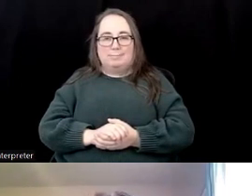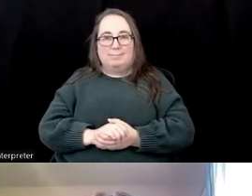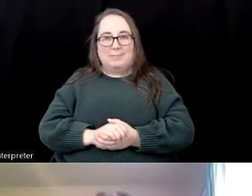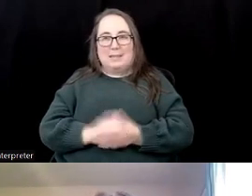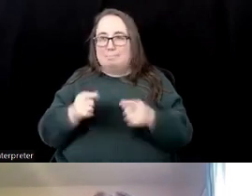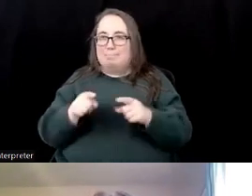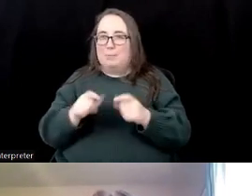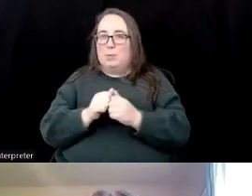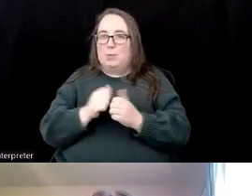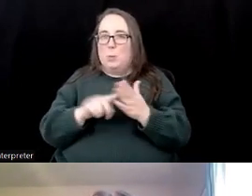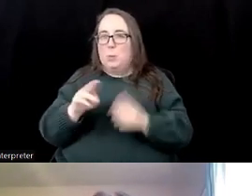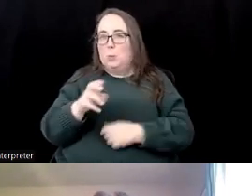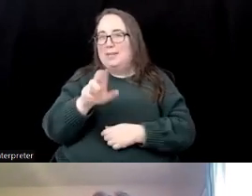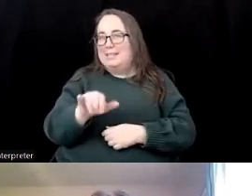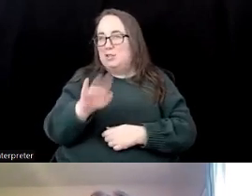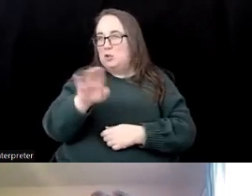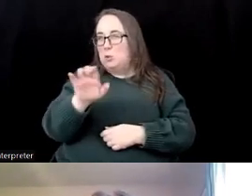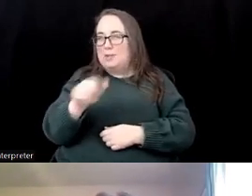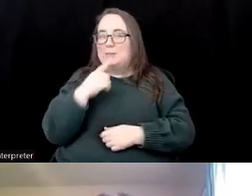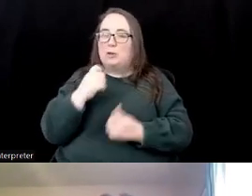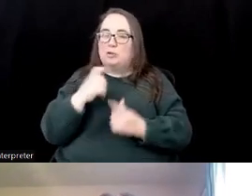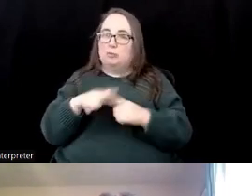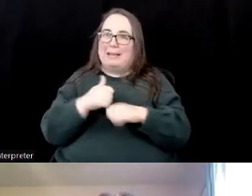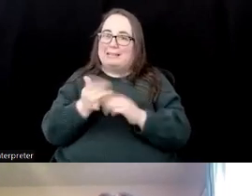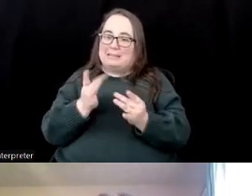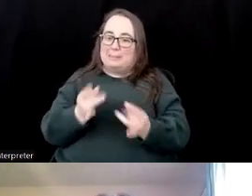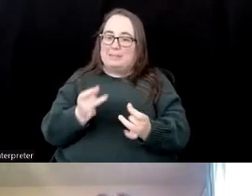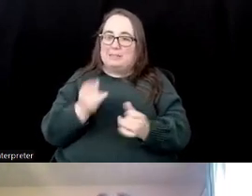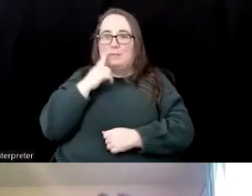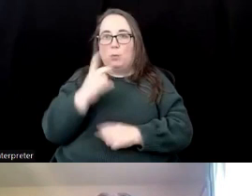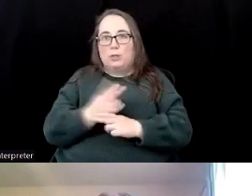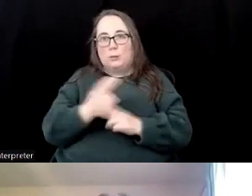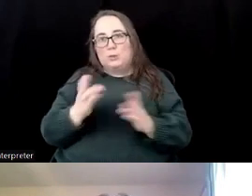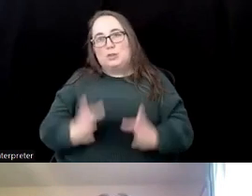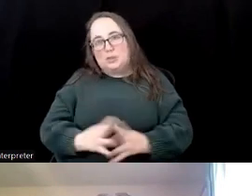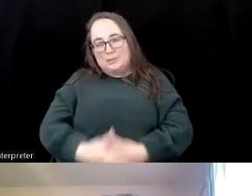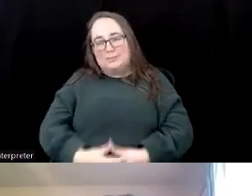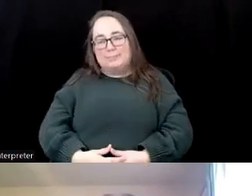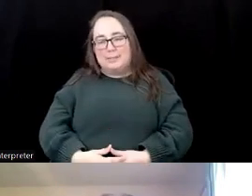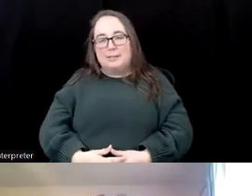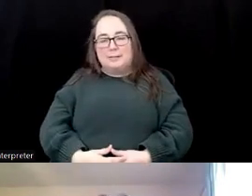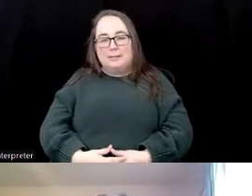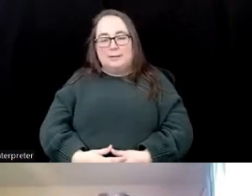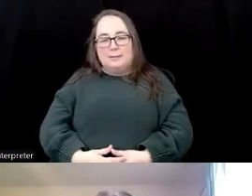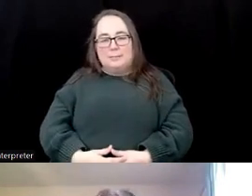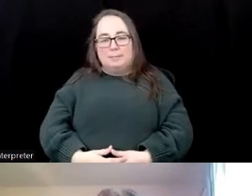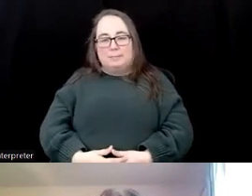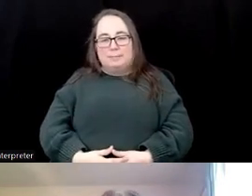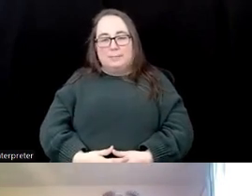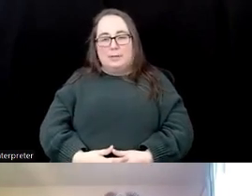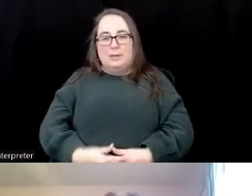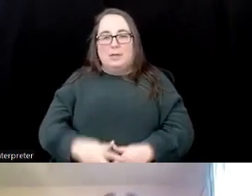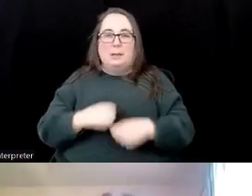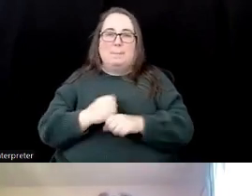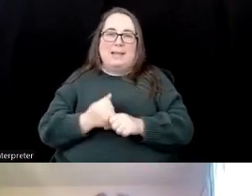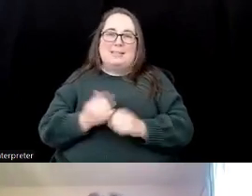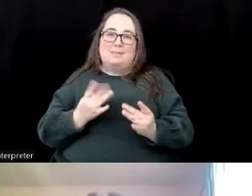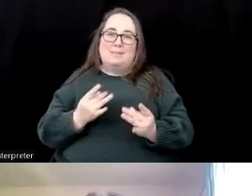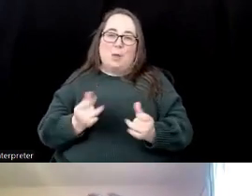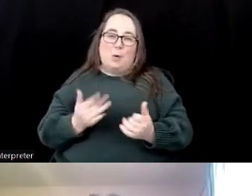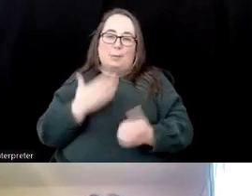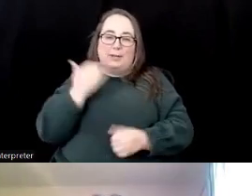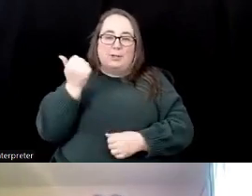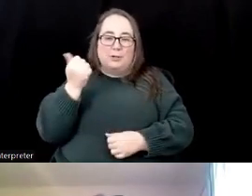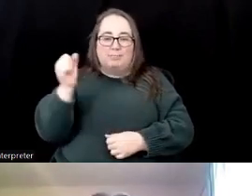trying to create that seamless interface for clients. It just makes things flow. It